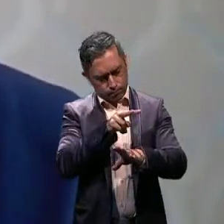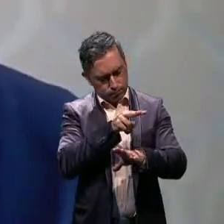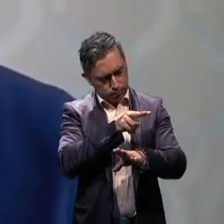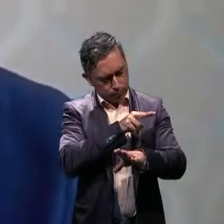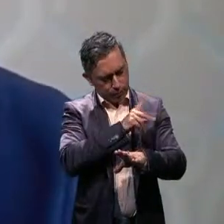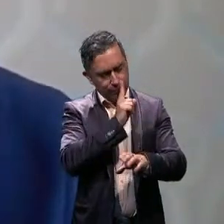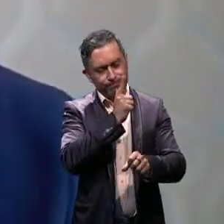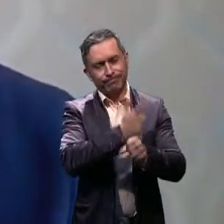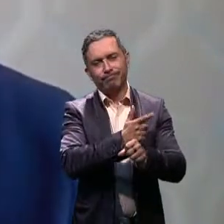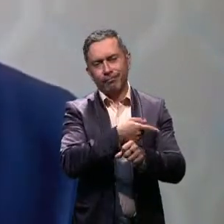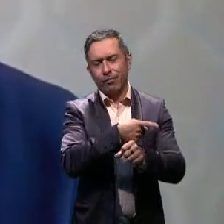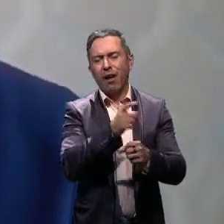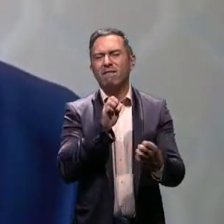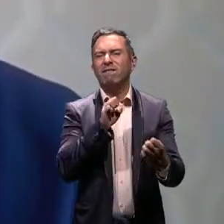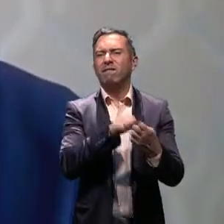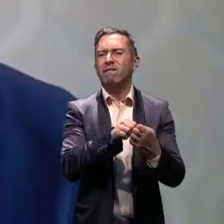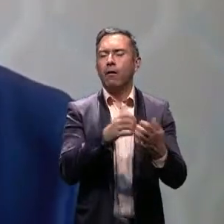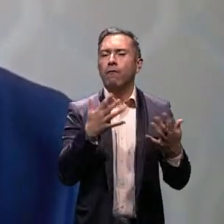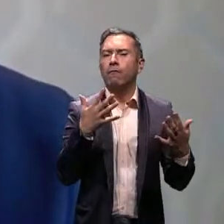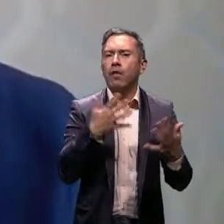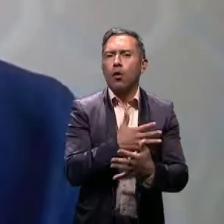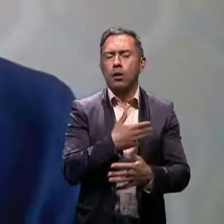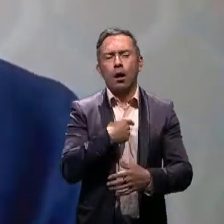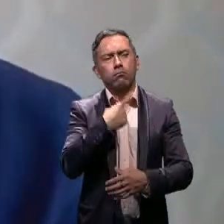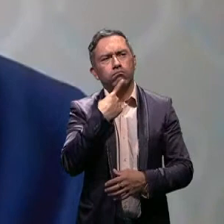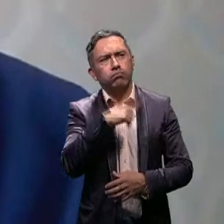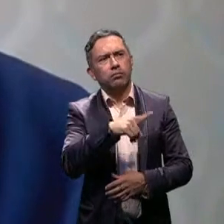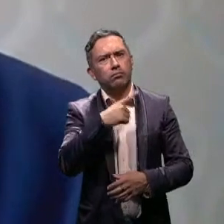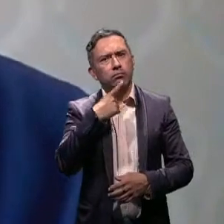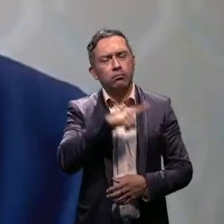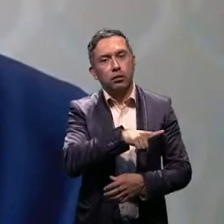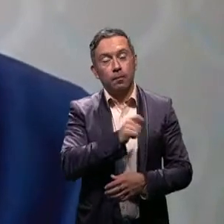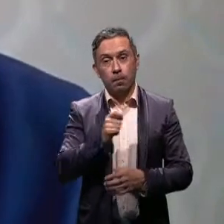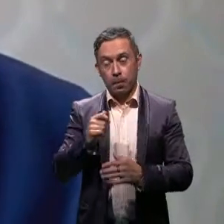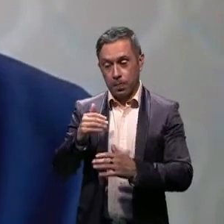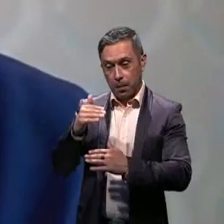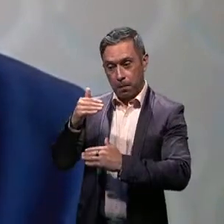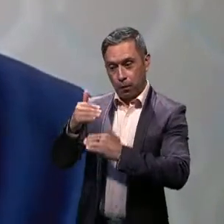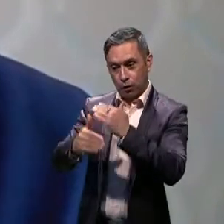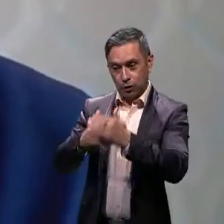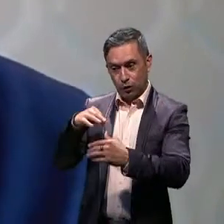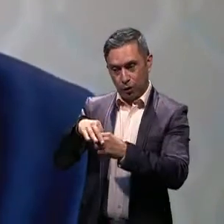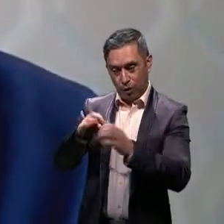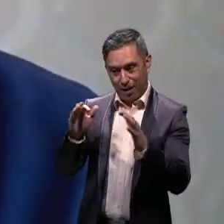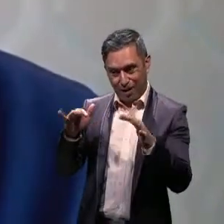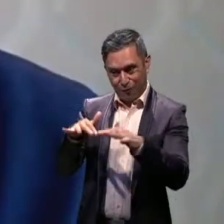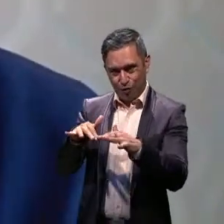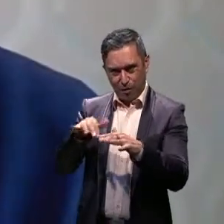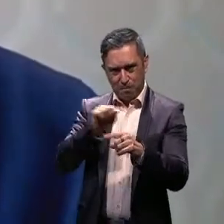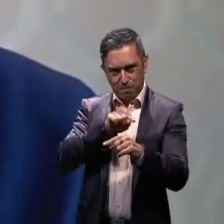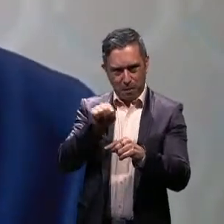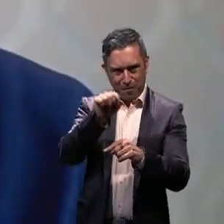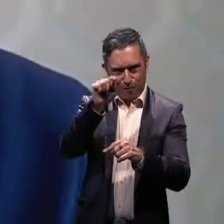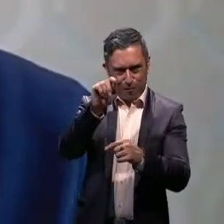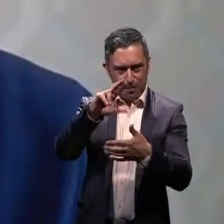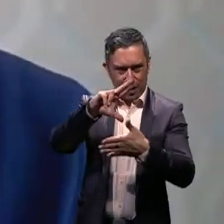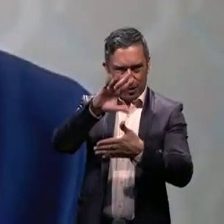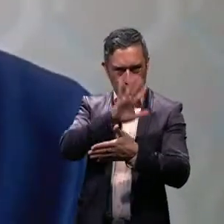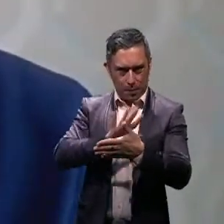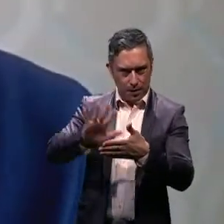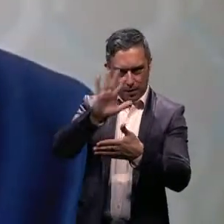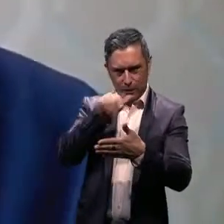very wide, broad the visualization is that all these has been